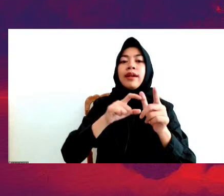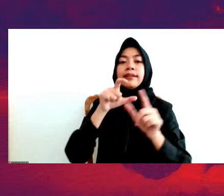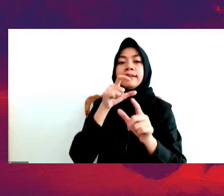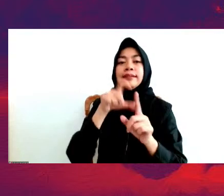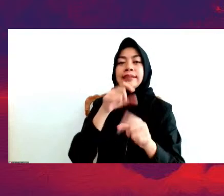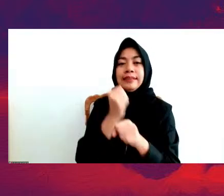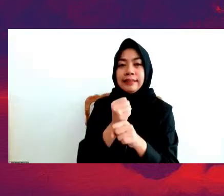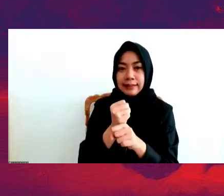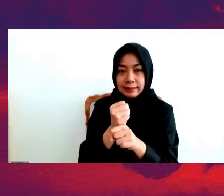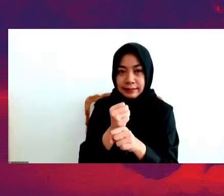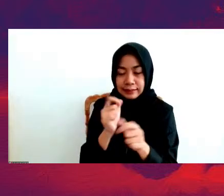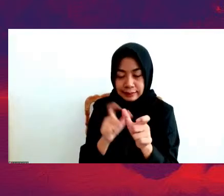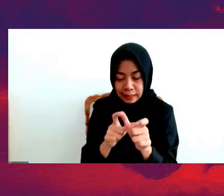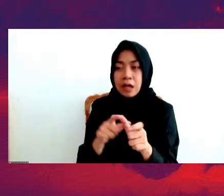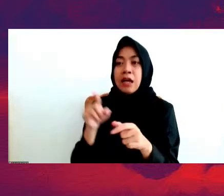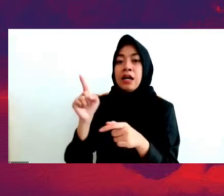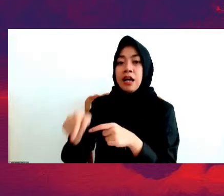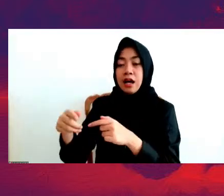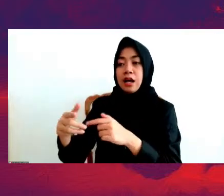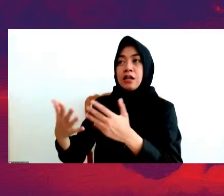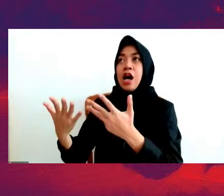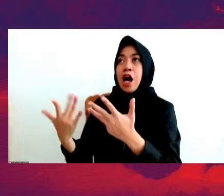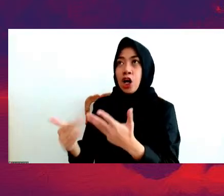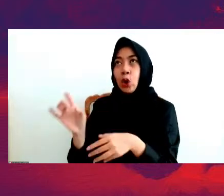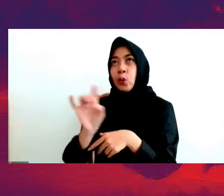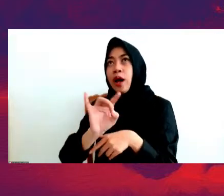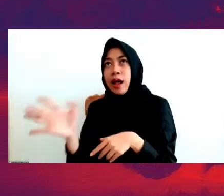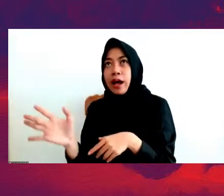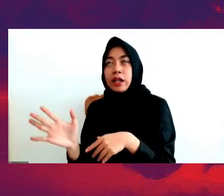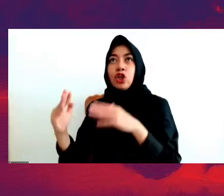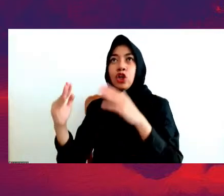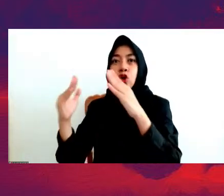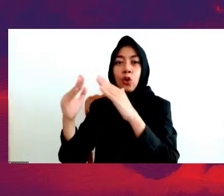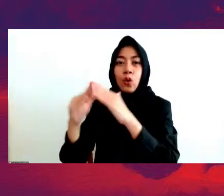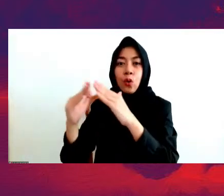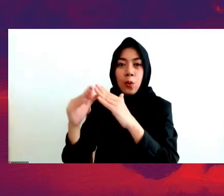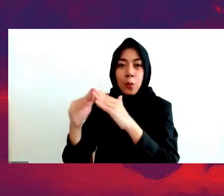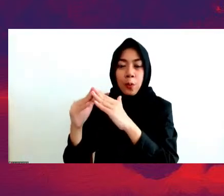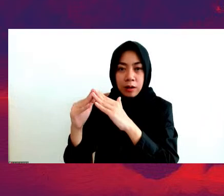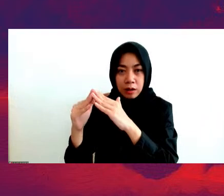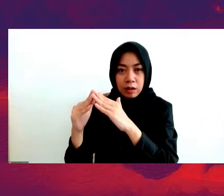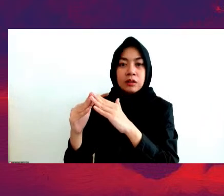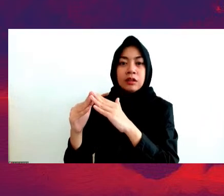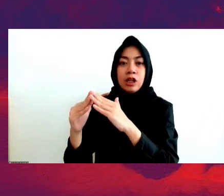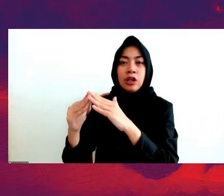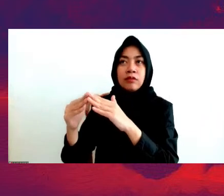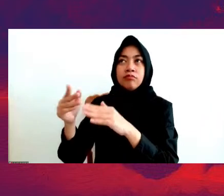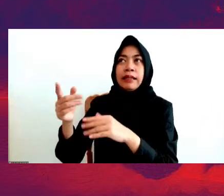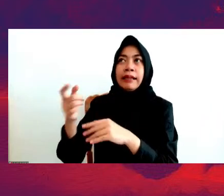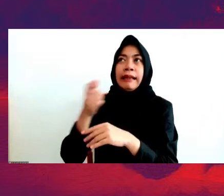like housing in which we have used, gone with the advice of